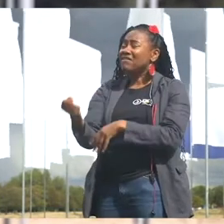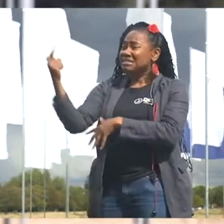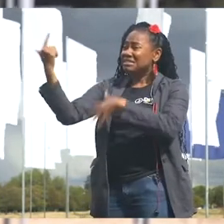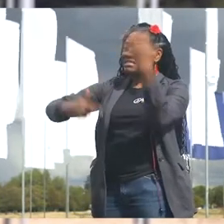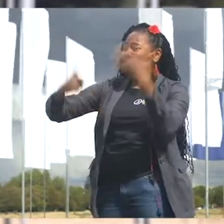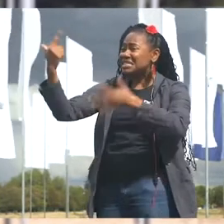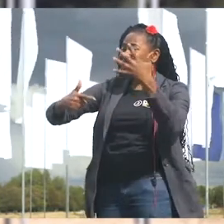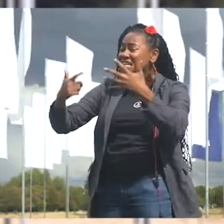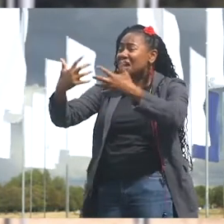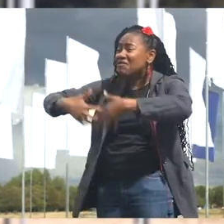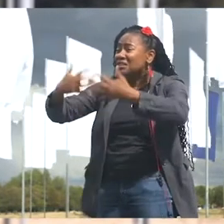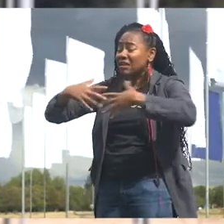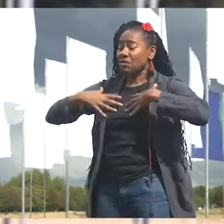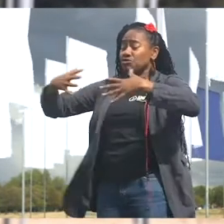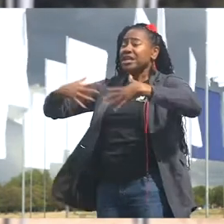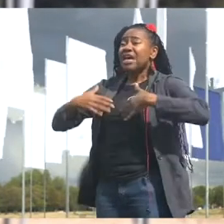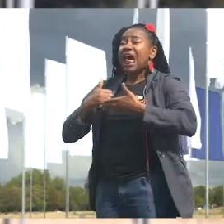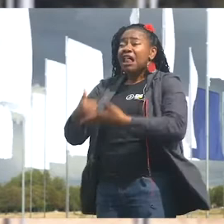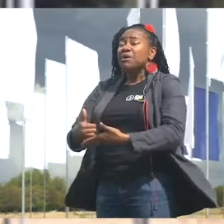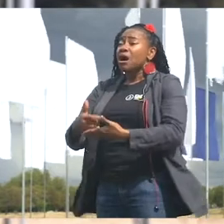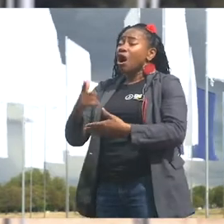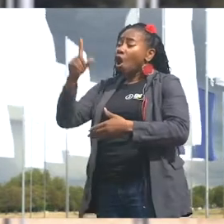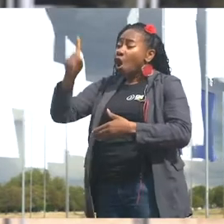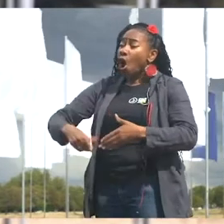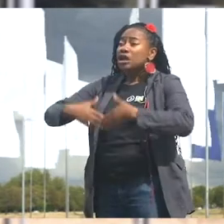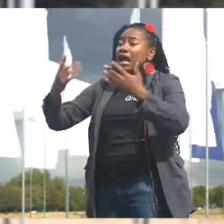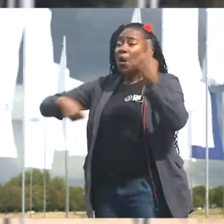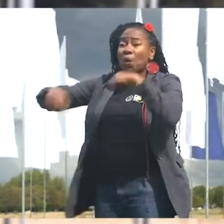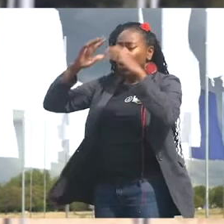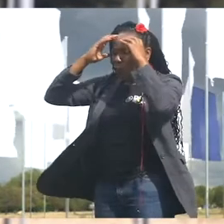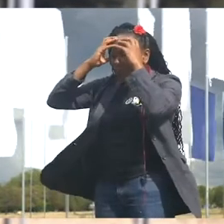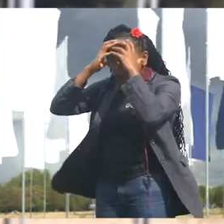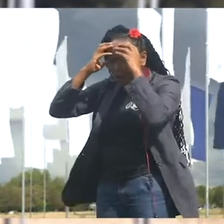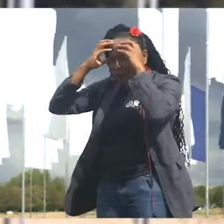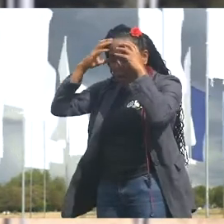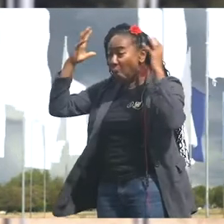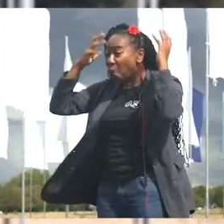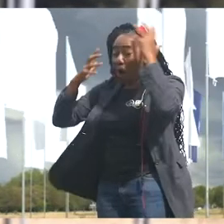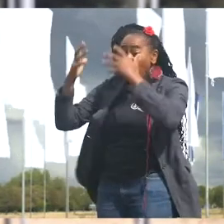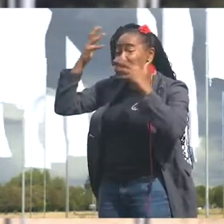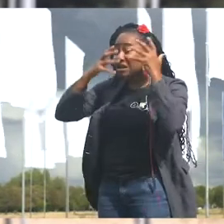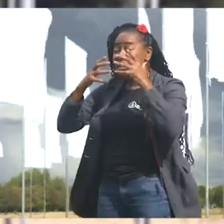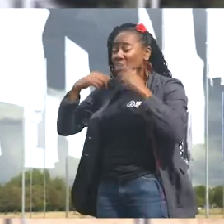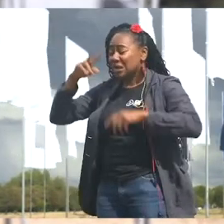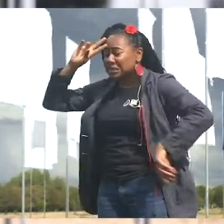Long, long days as we worried, processed, and feared what was to come.